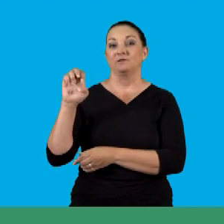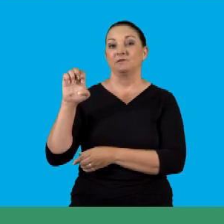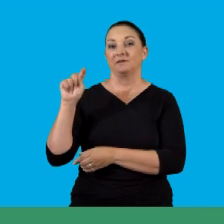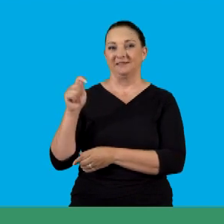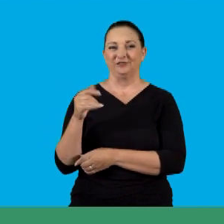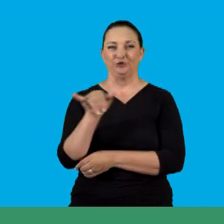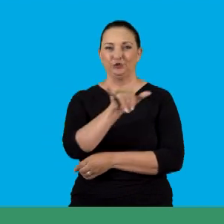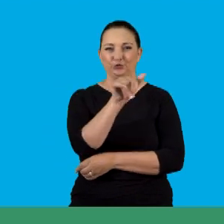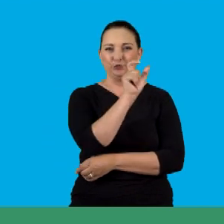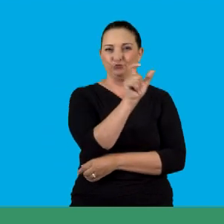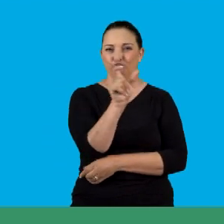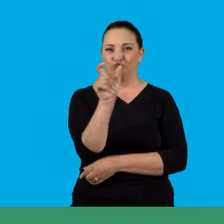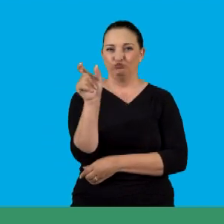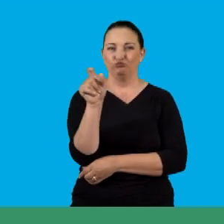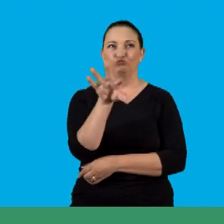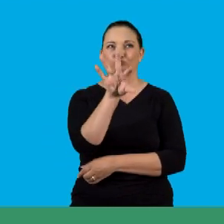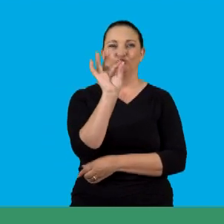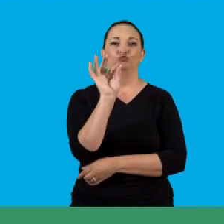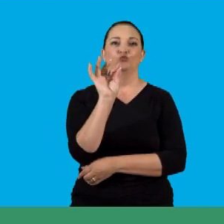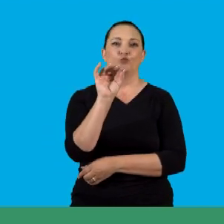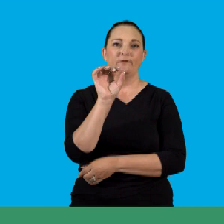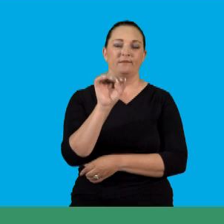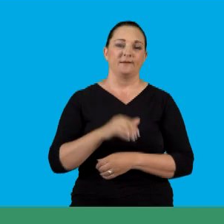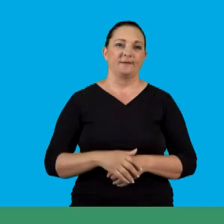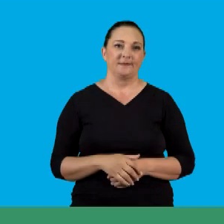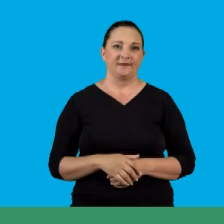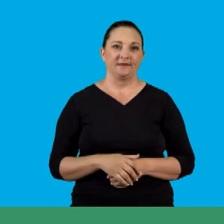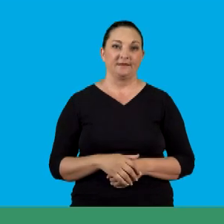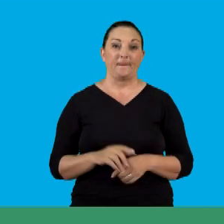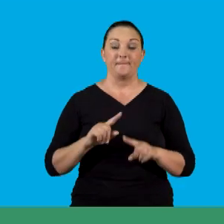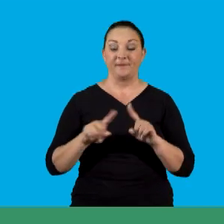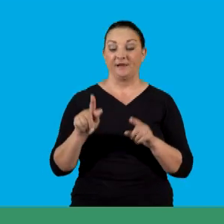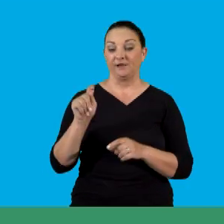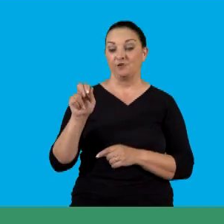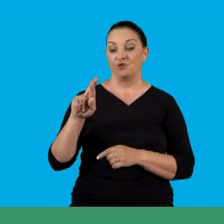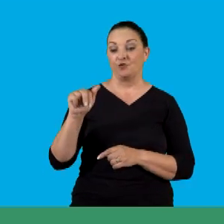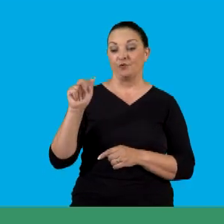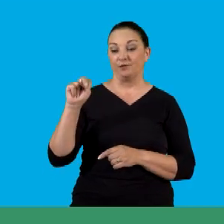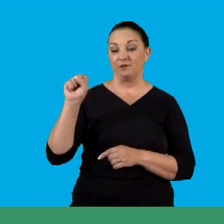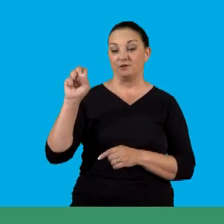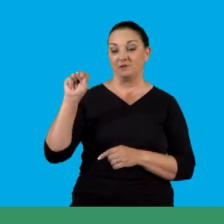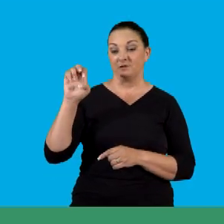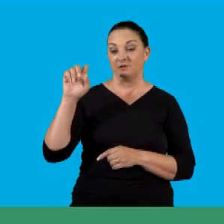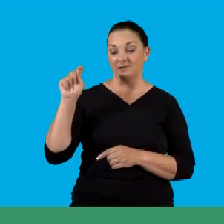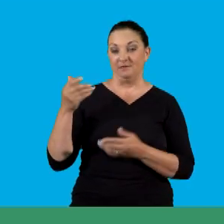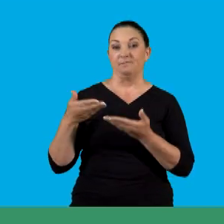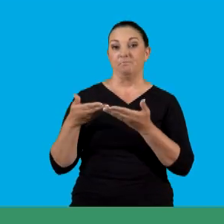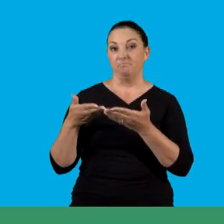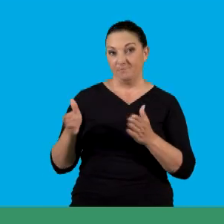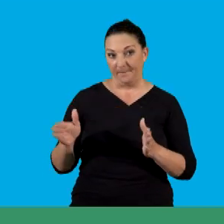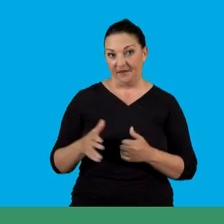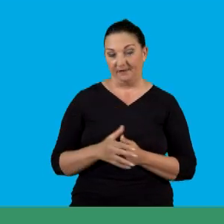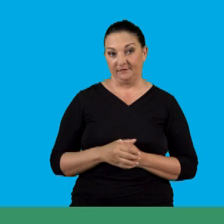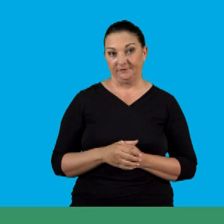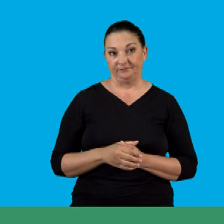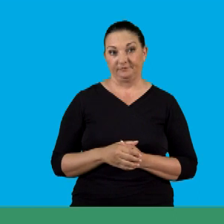be the correct answer for this sentence? So Transnet is part of the public. Example of